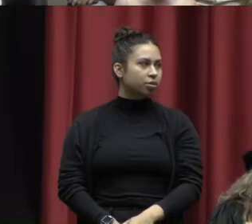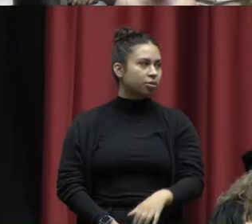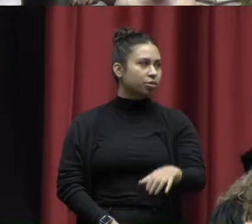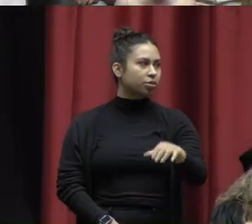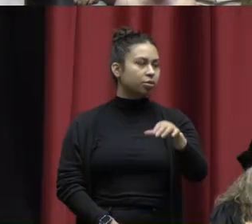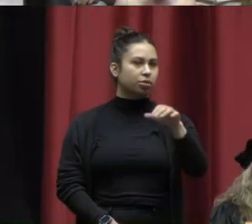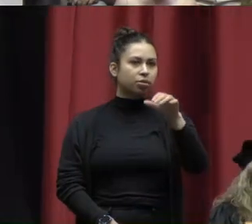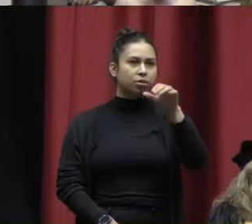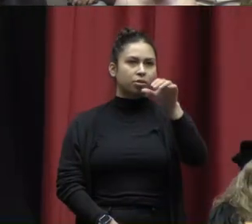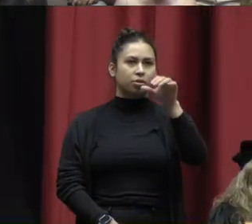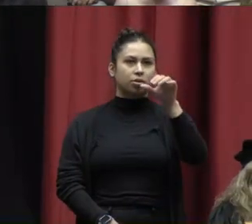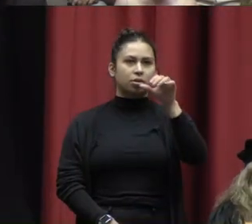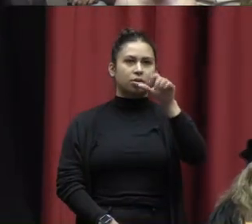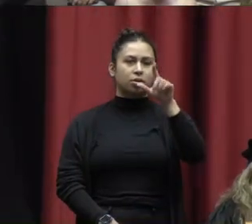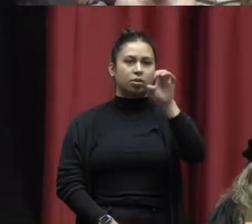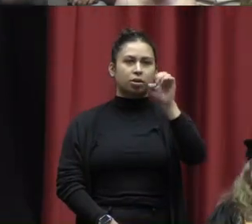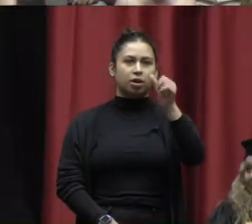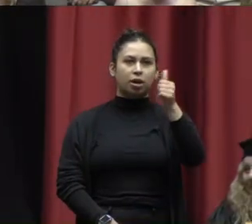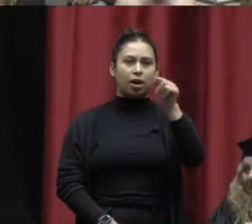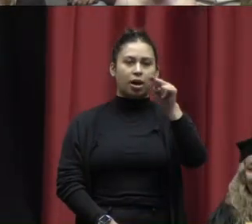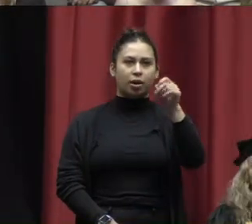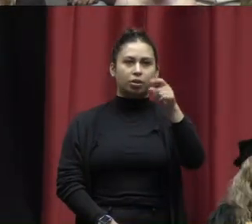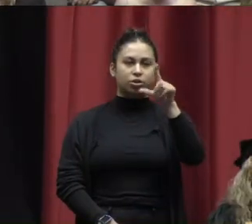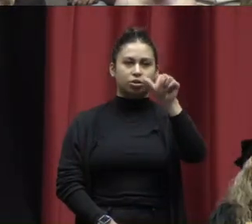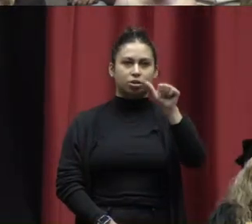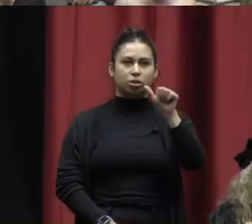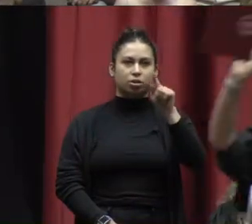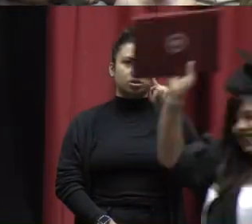Leandra Tafoya.